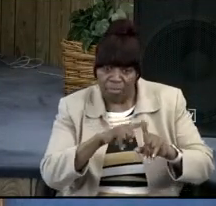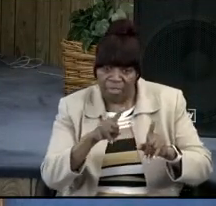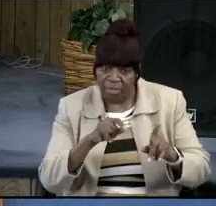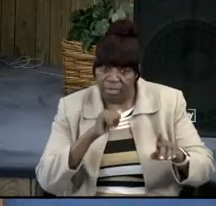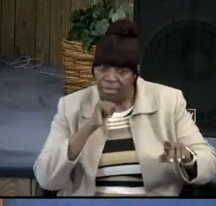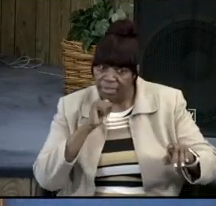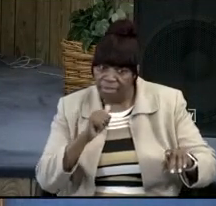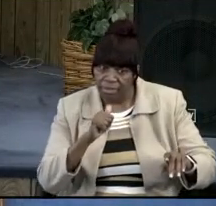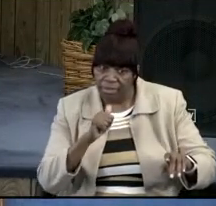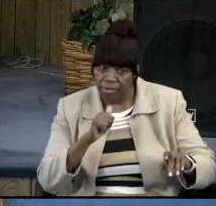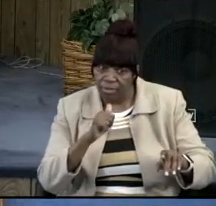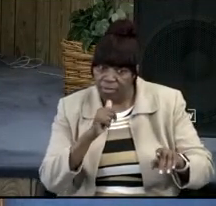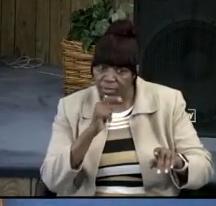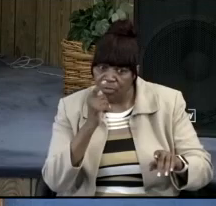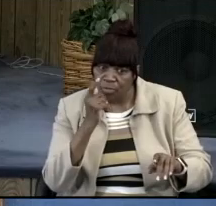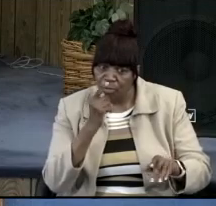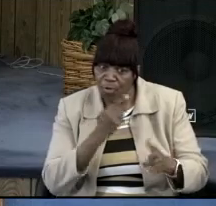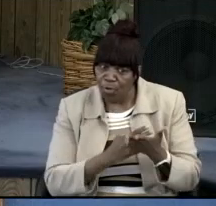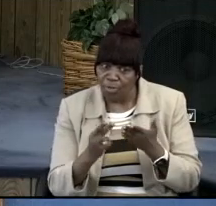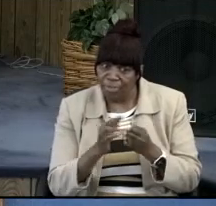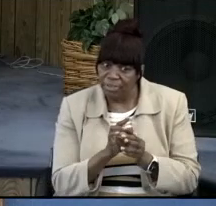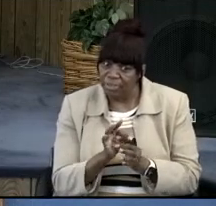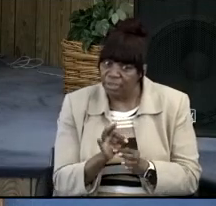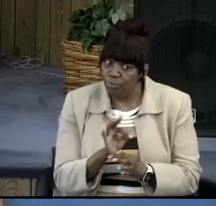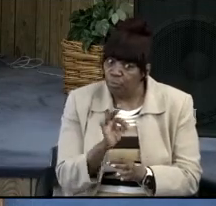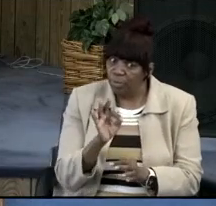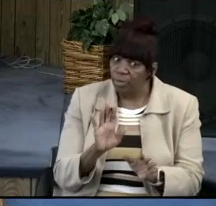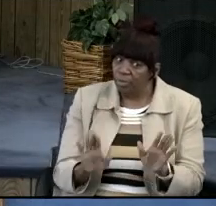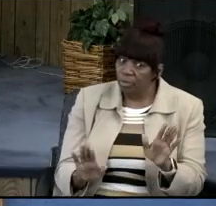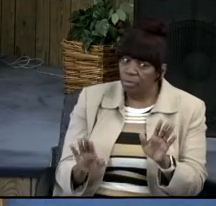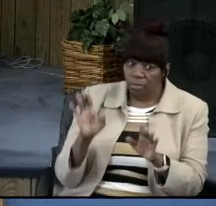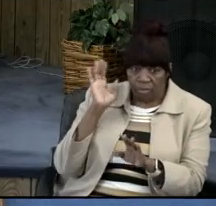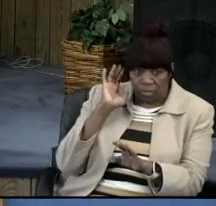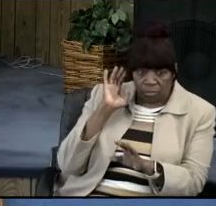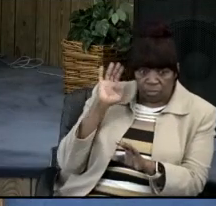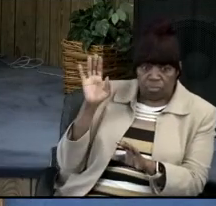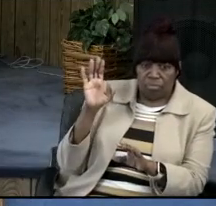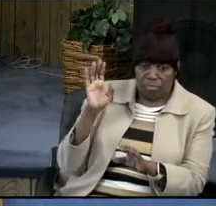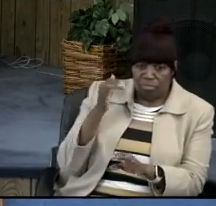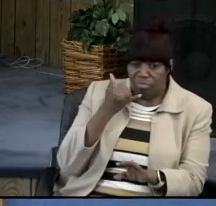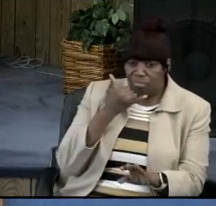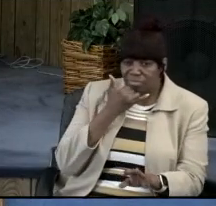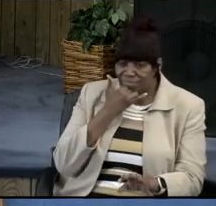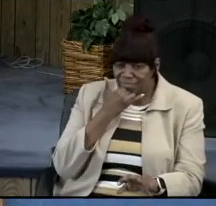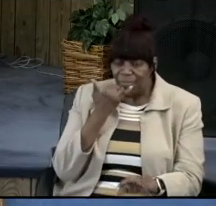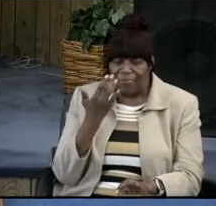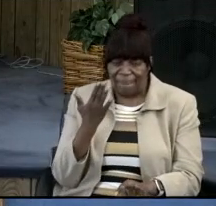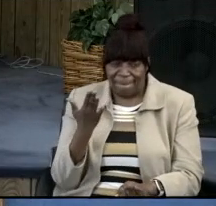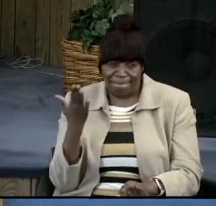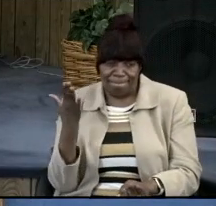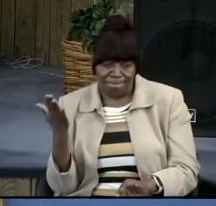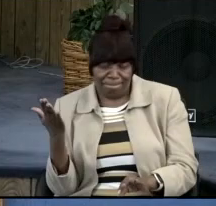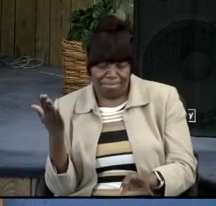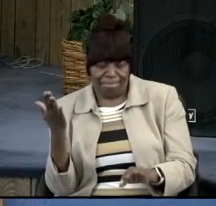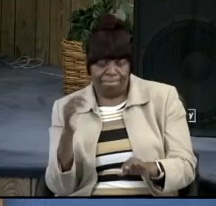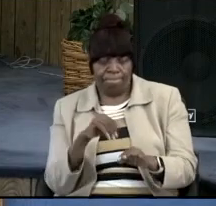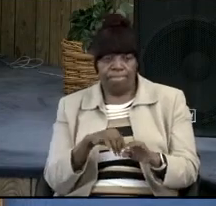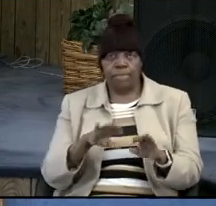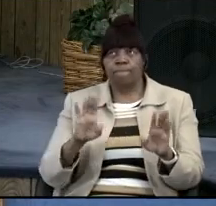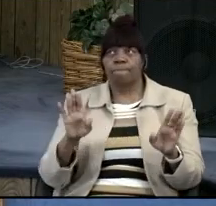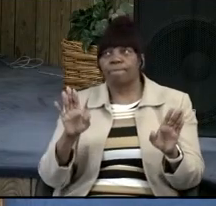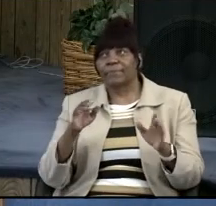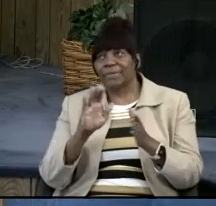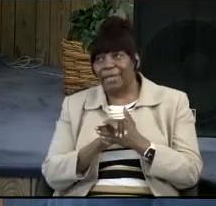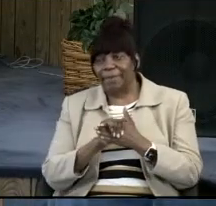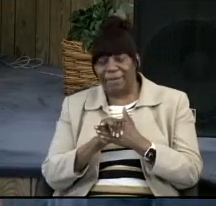but that doesn't mean it was the Holy Spirit. If you're listening to the wrong things, then you're going to get the